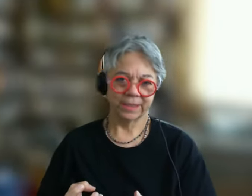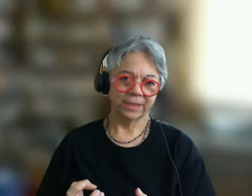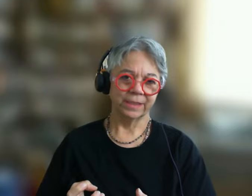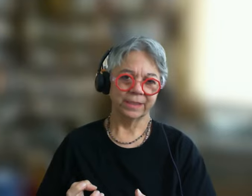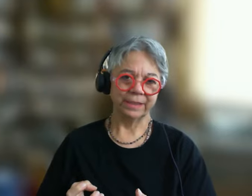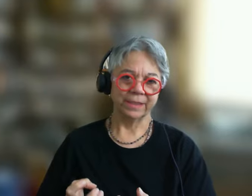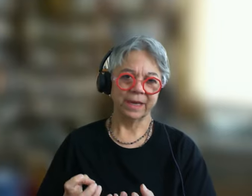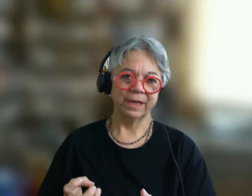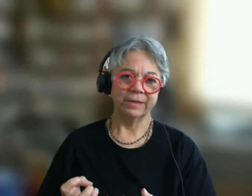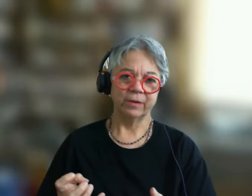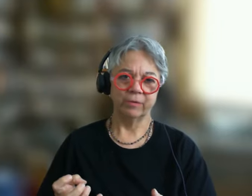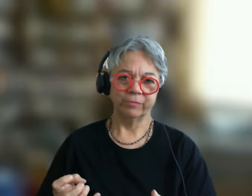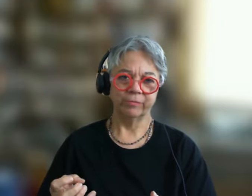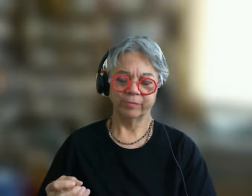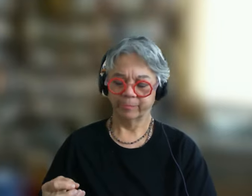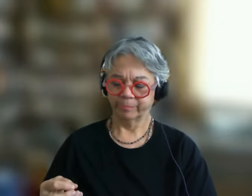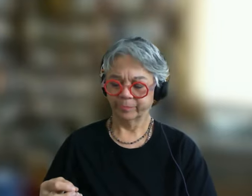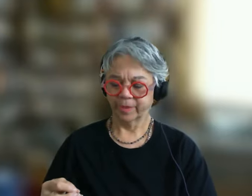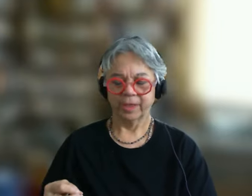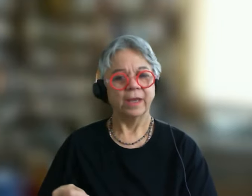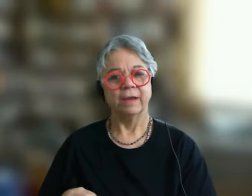is that kind of